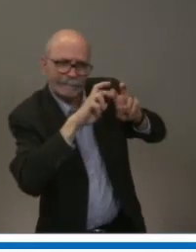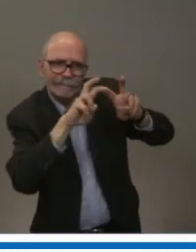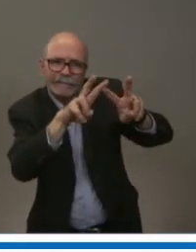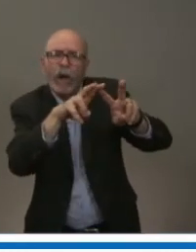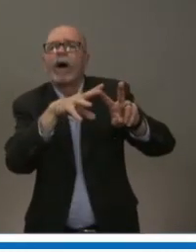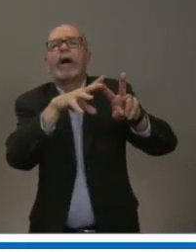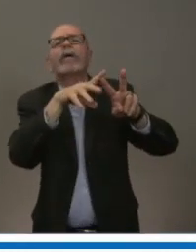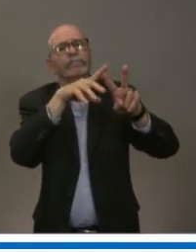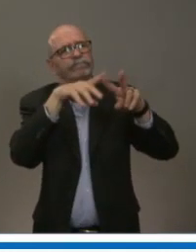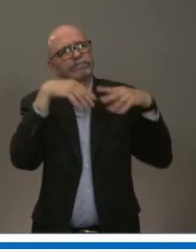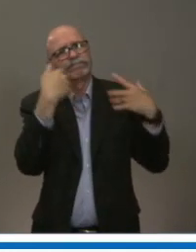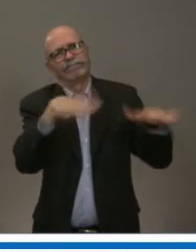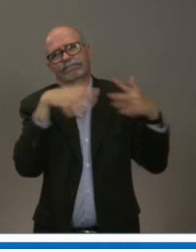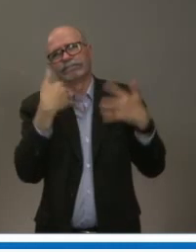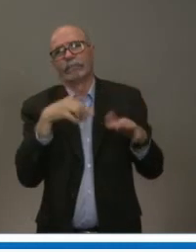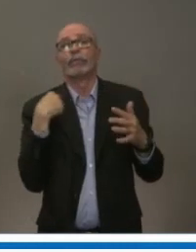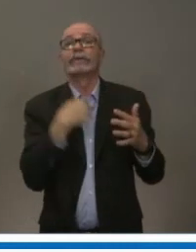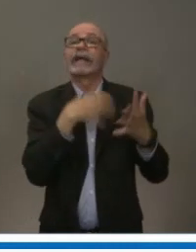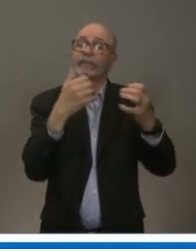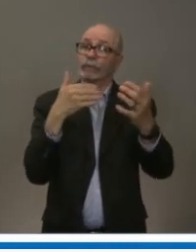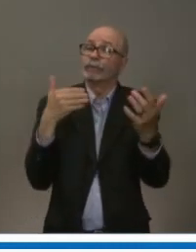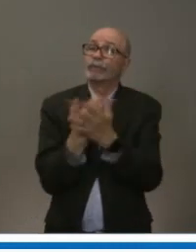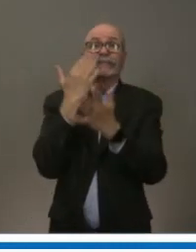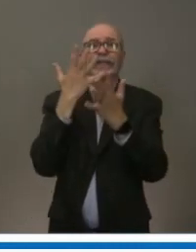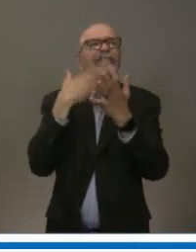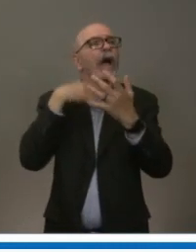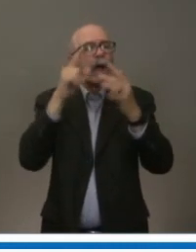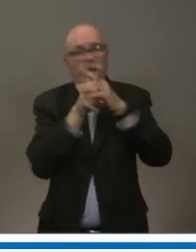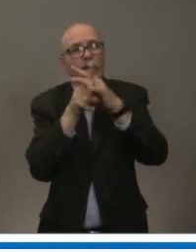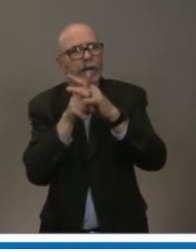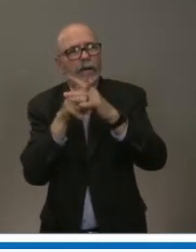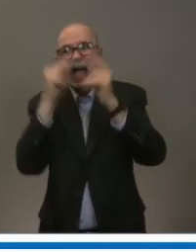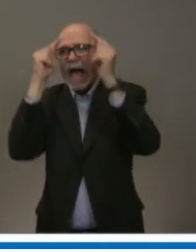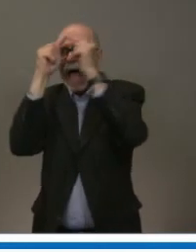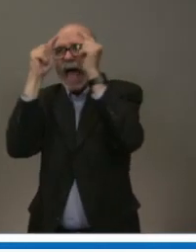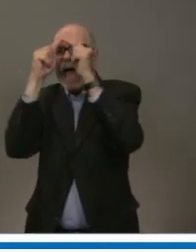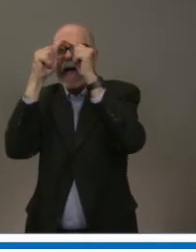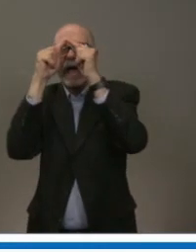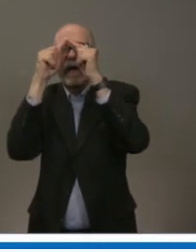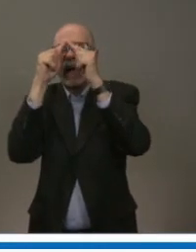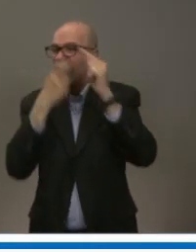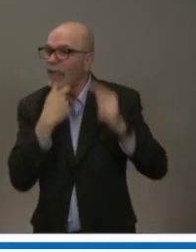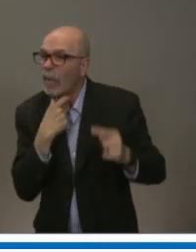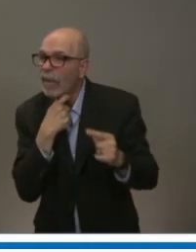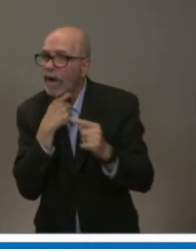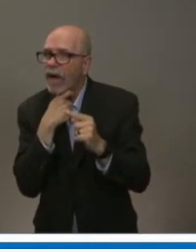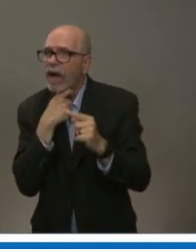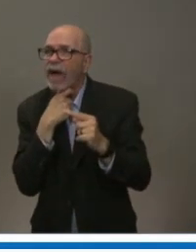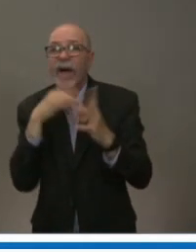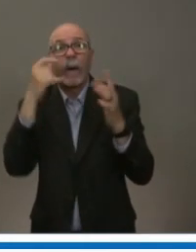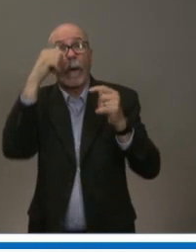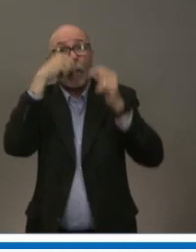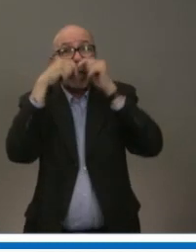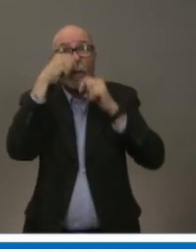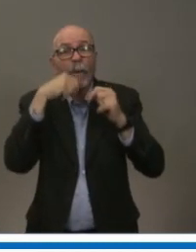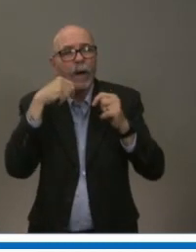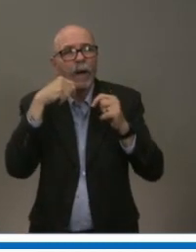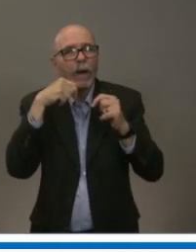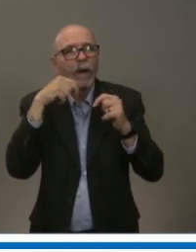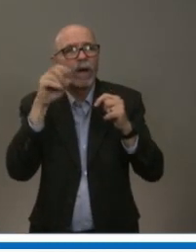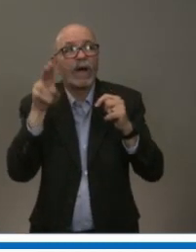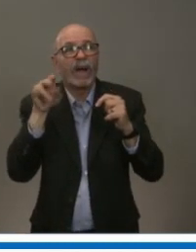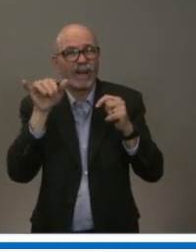symptoms that I just talked about earlier, we're going to probably have lots of people that come forward to say a runny nose and a headache that we're going to be testing